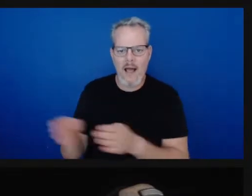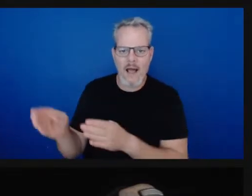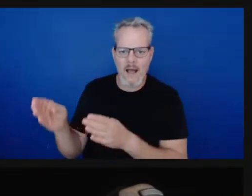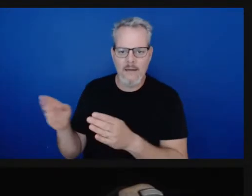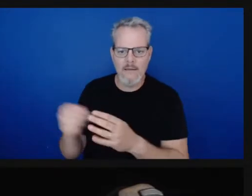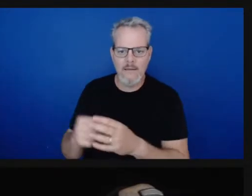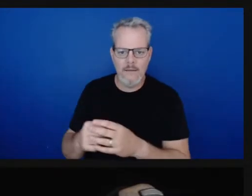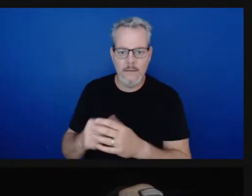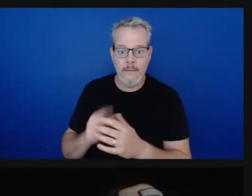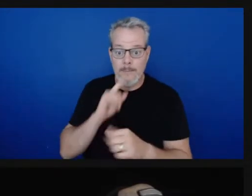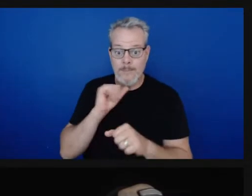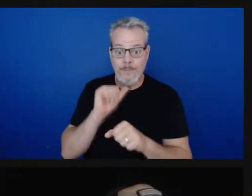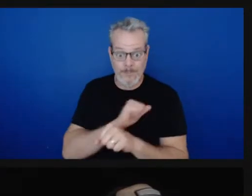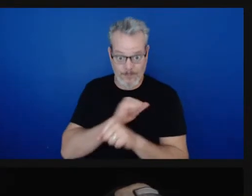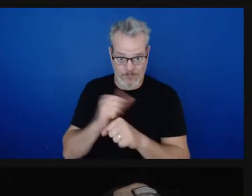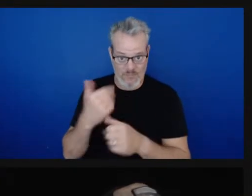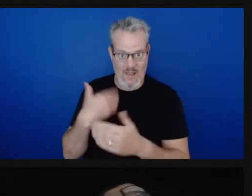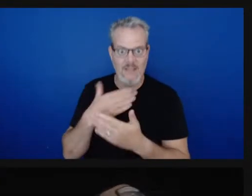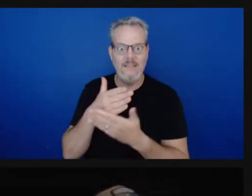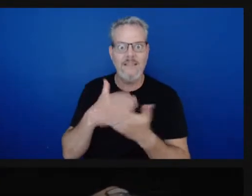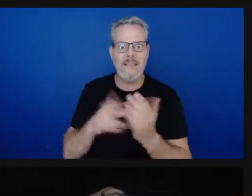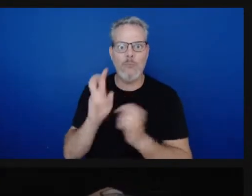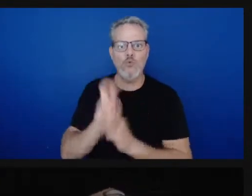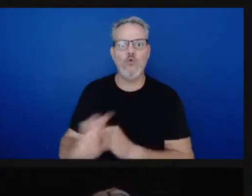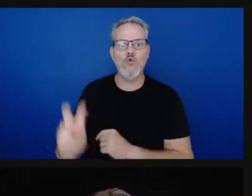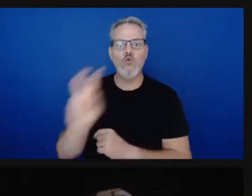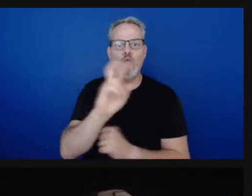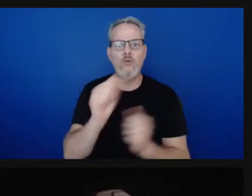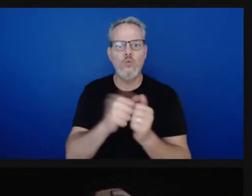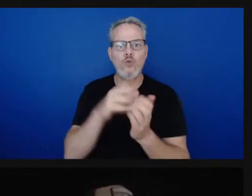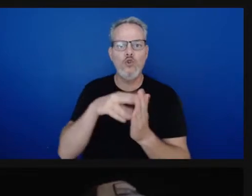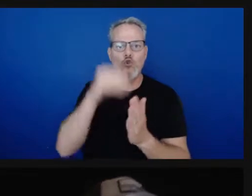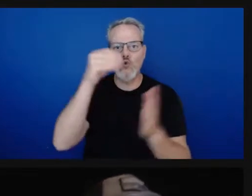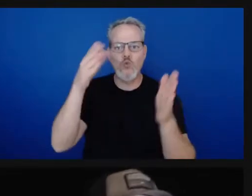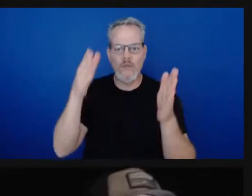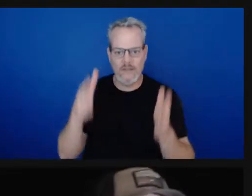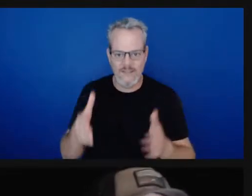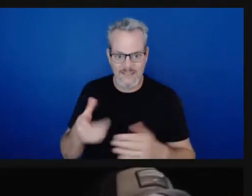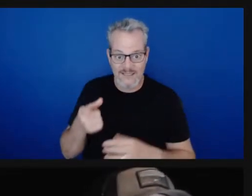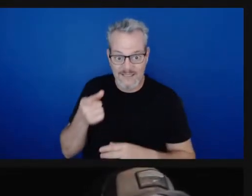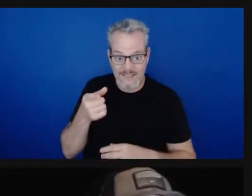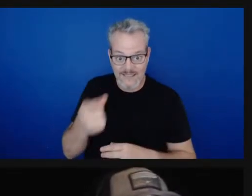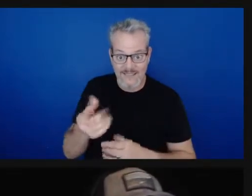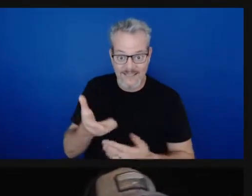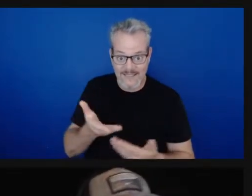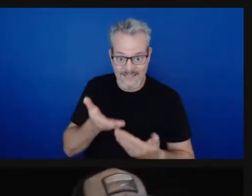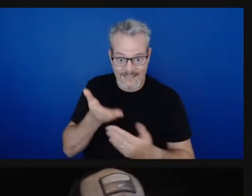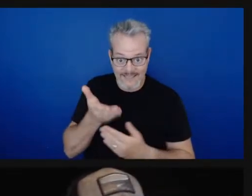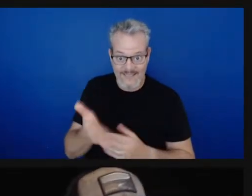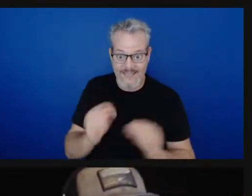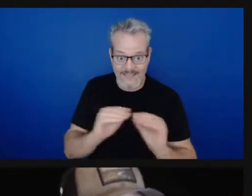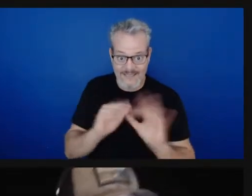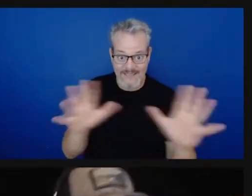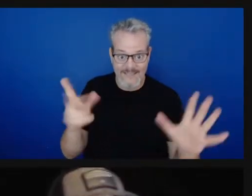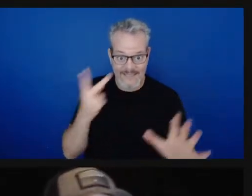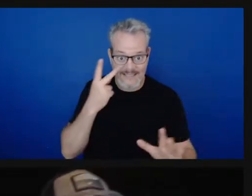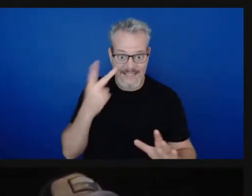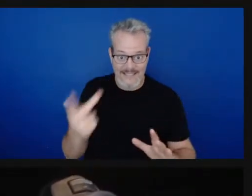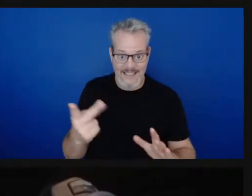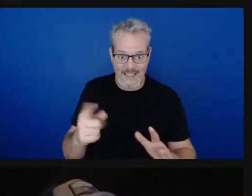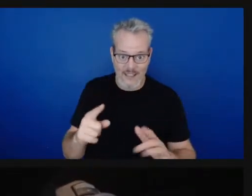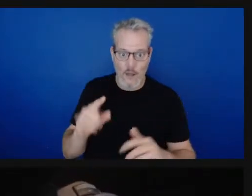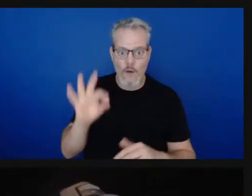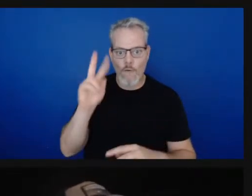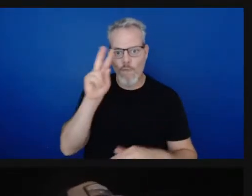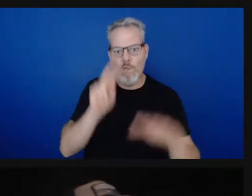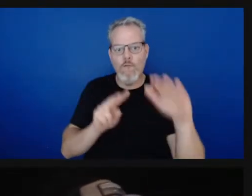They actually had student tours, right? So here, where they clearly put out as a first point of discussion, forecast of